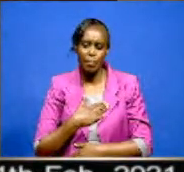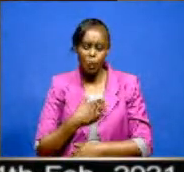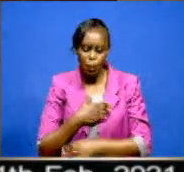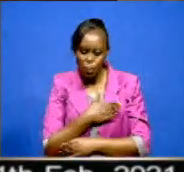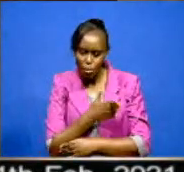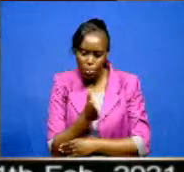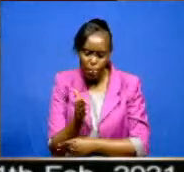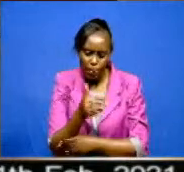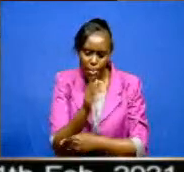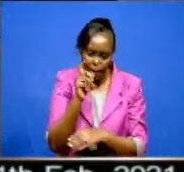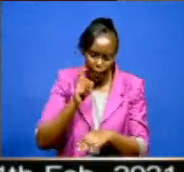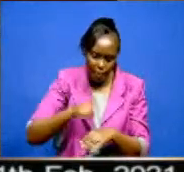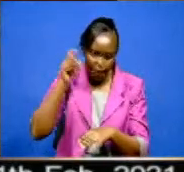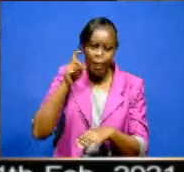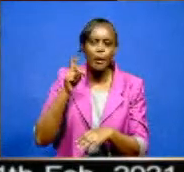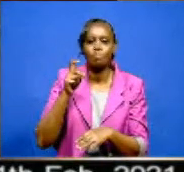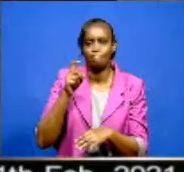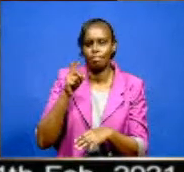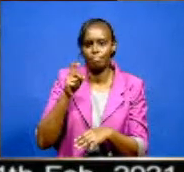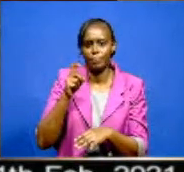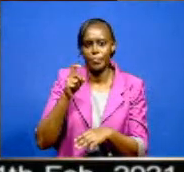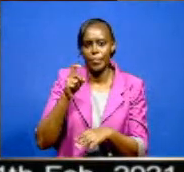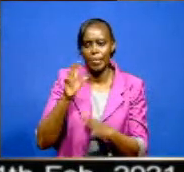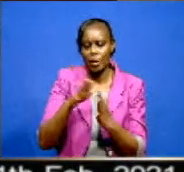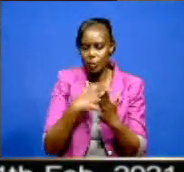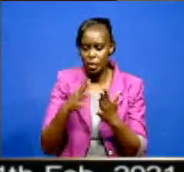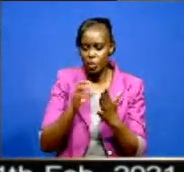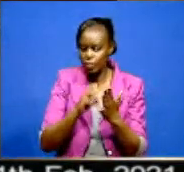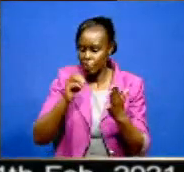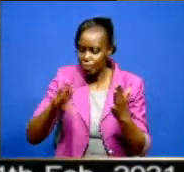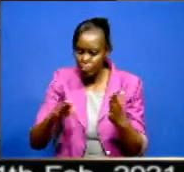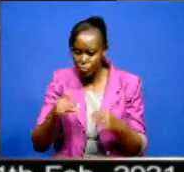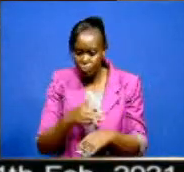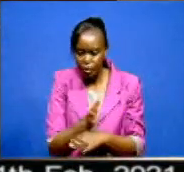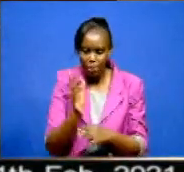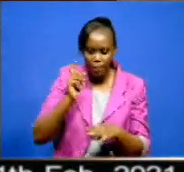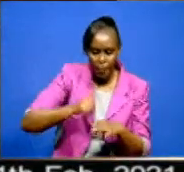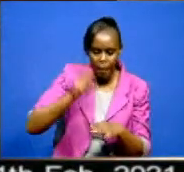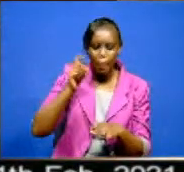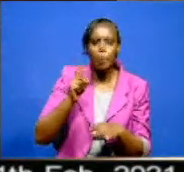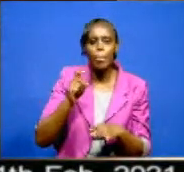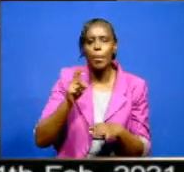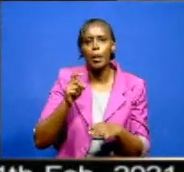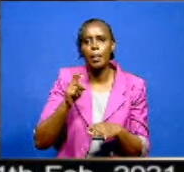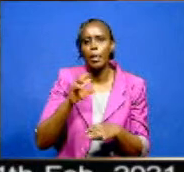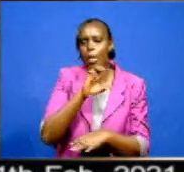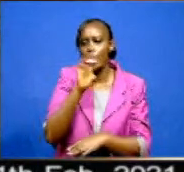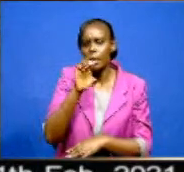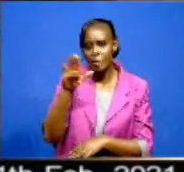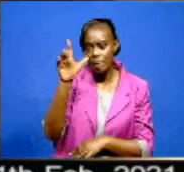A snake now has been removed from the schedule, and in the lower eastern